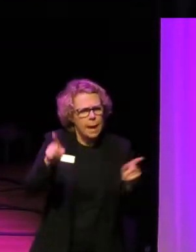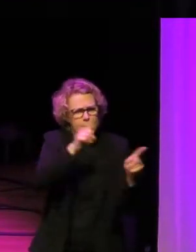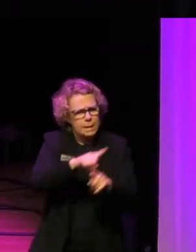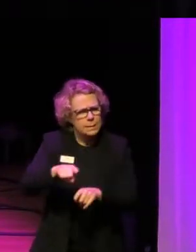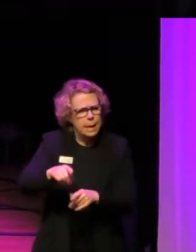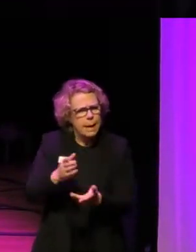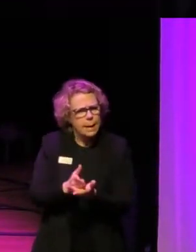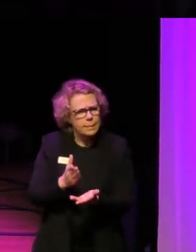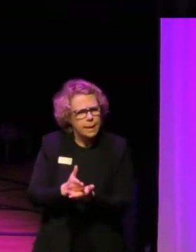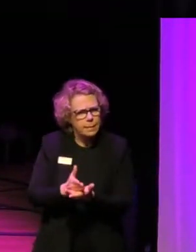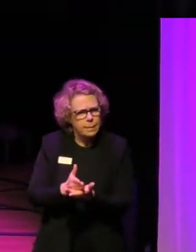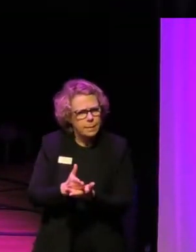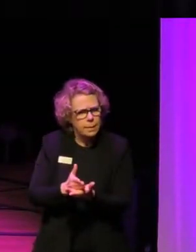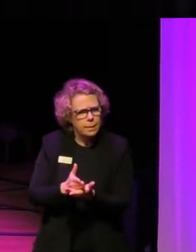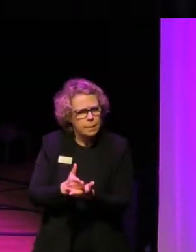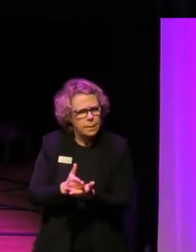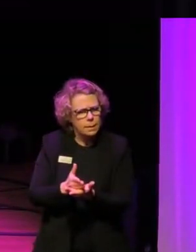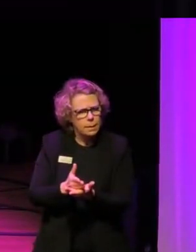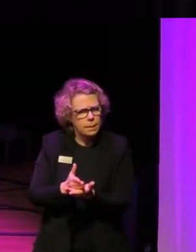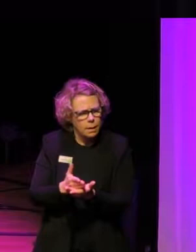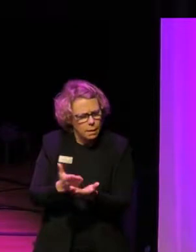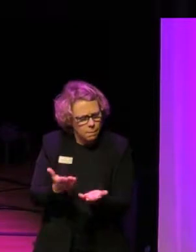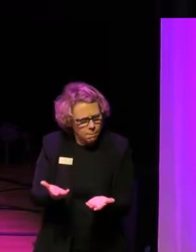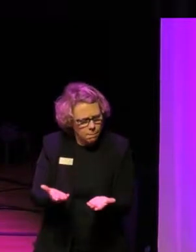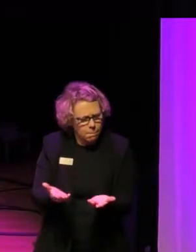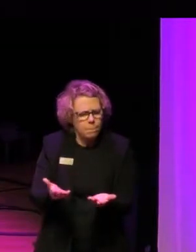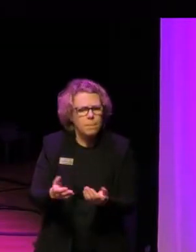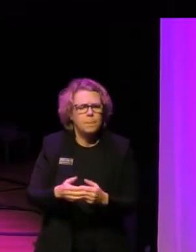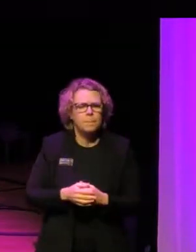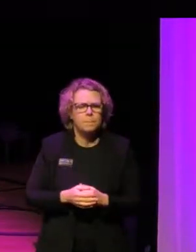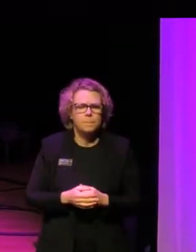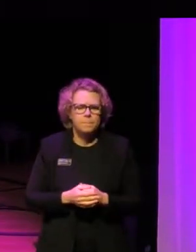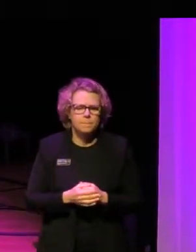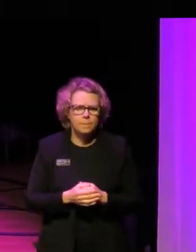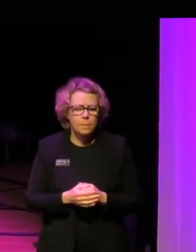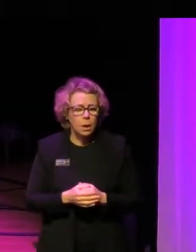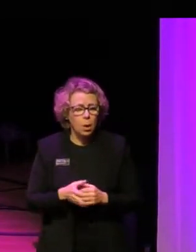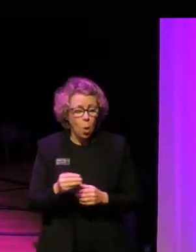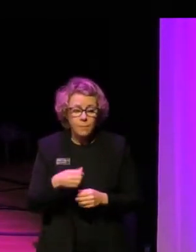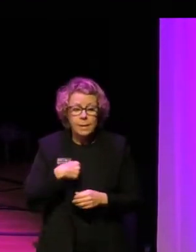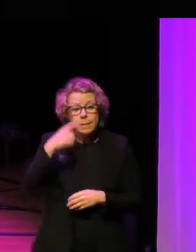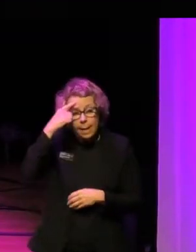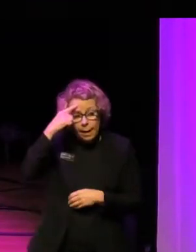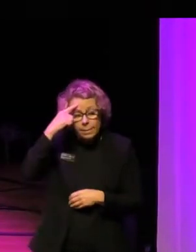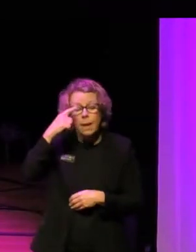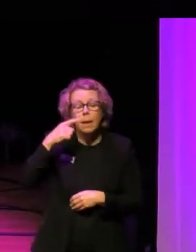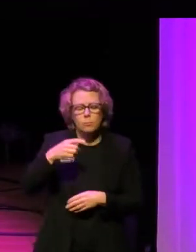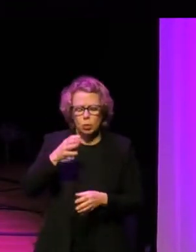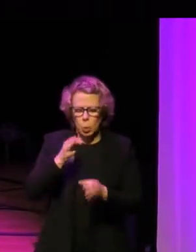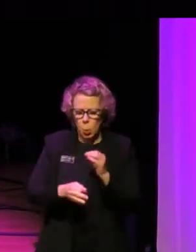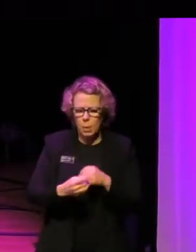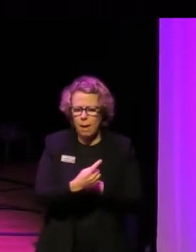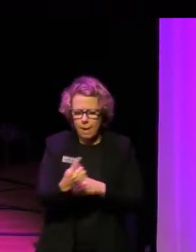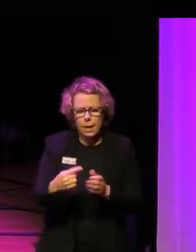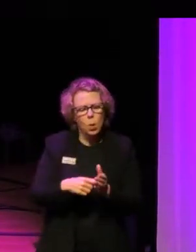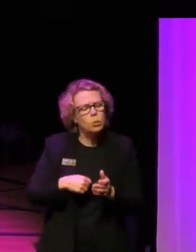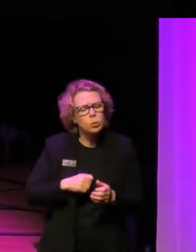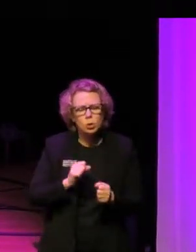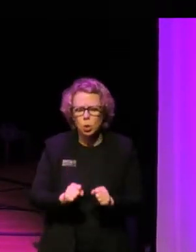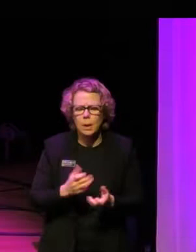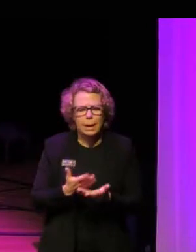articulated in the Universal Declaration of Human Rights, we would have no problem. For many